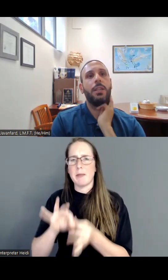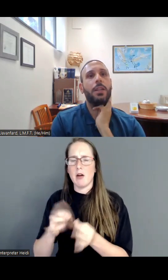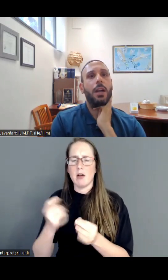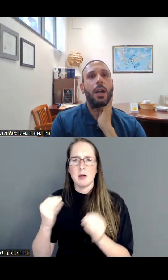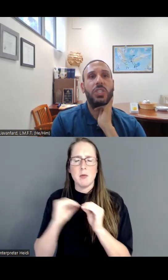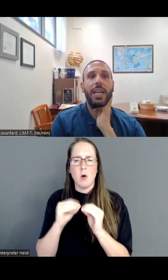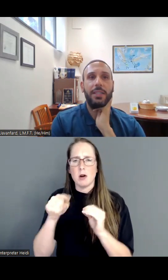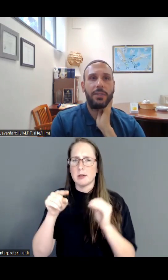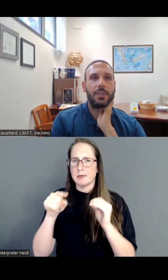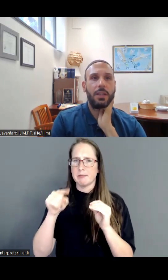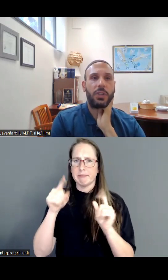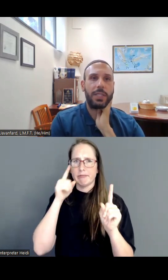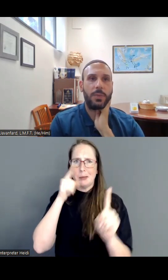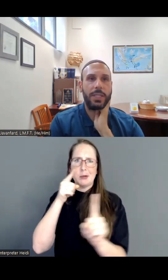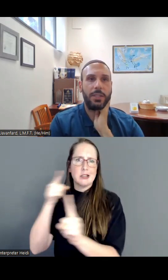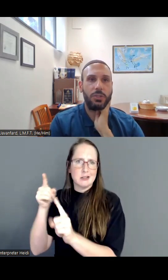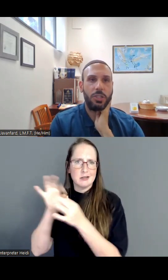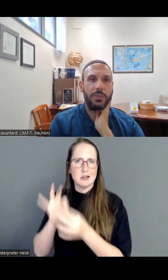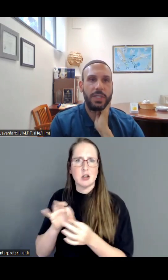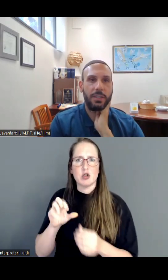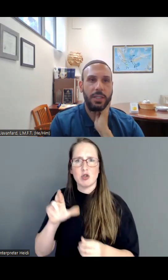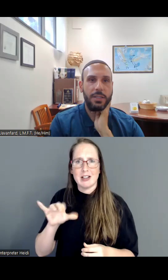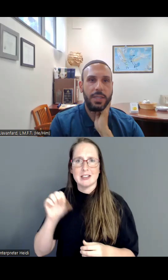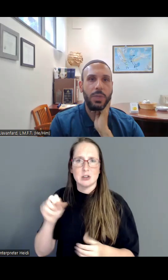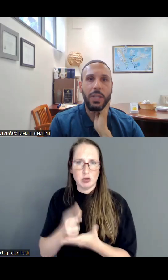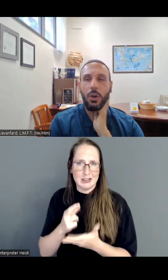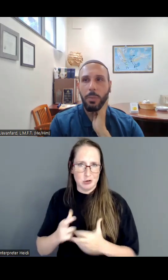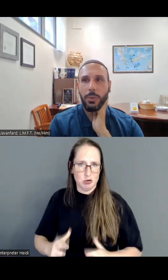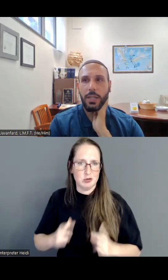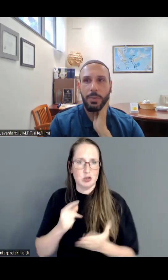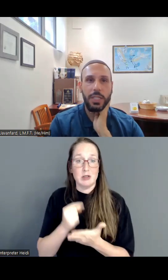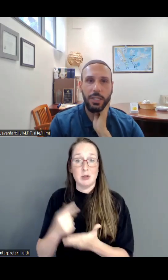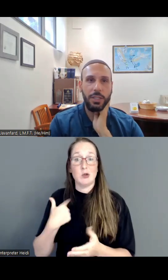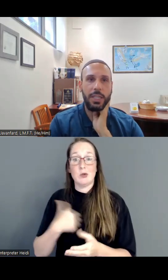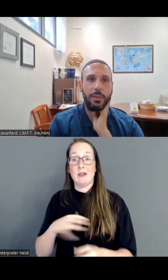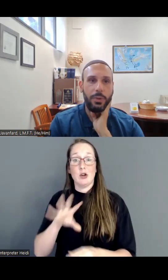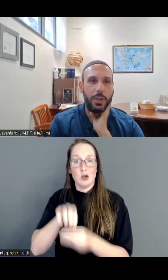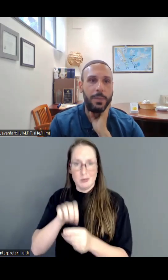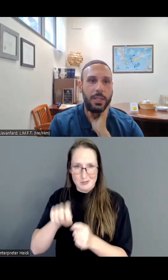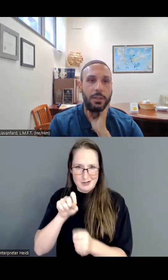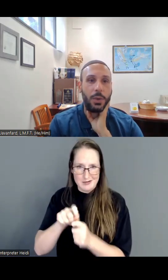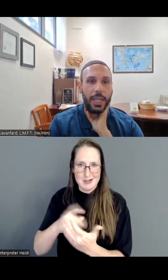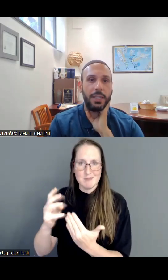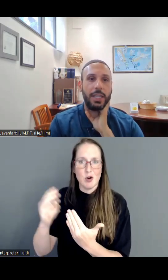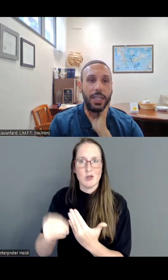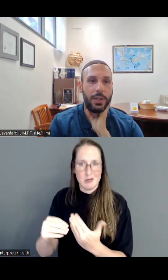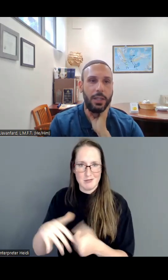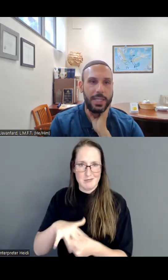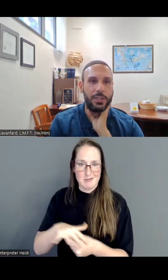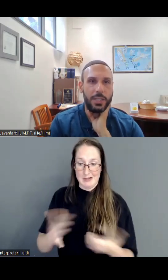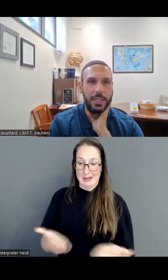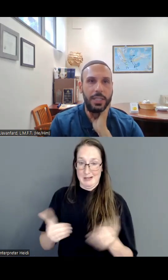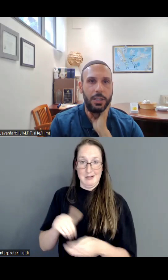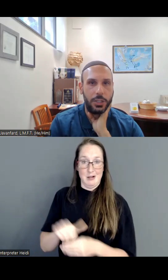the objectives of crisis residential treatment facilities that we've incorporated, particularly in the programs that are located here in